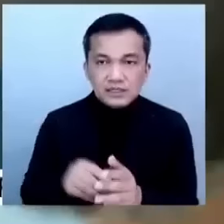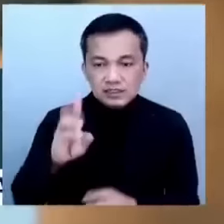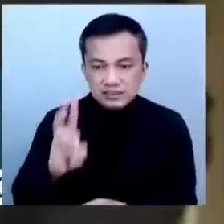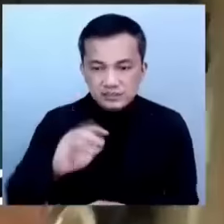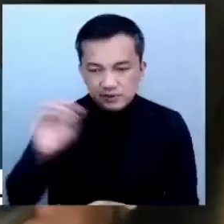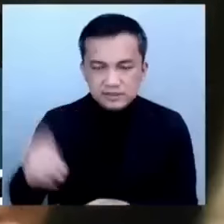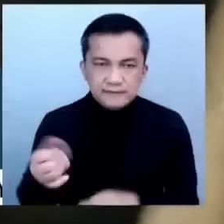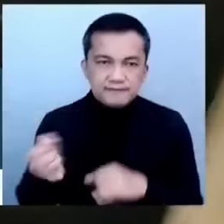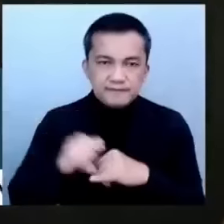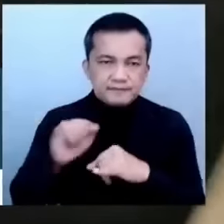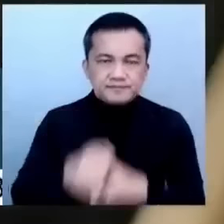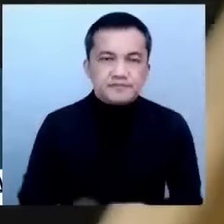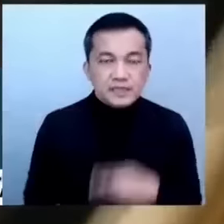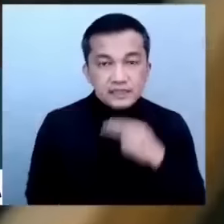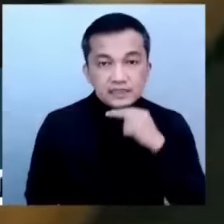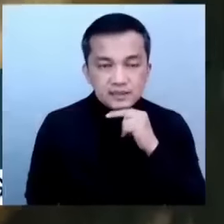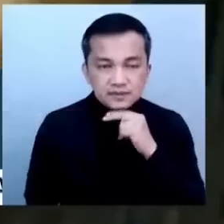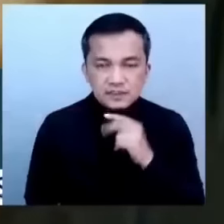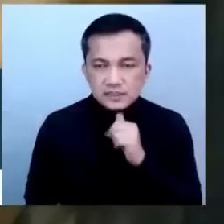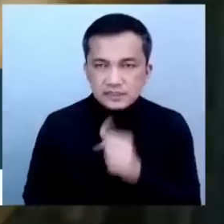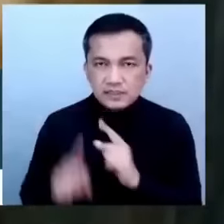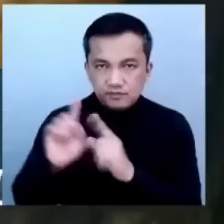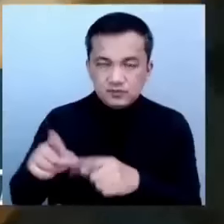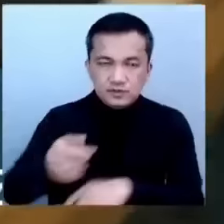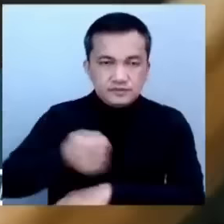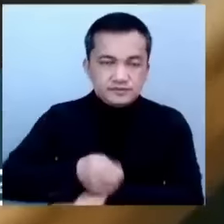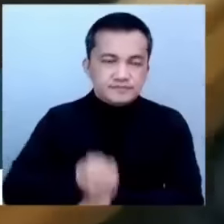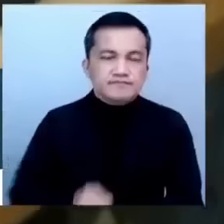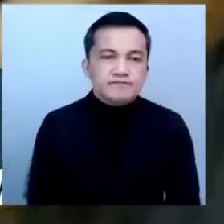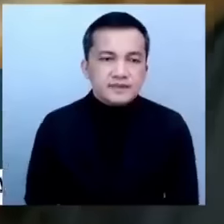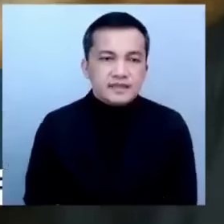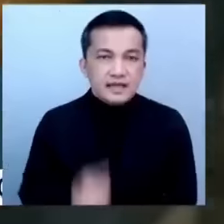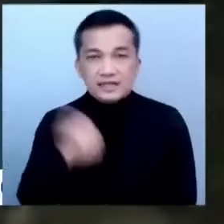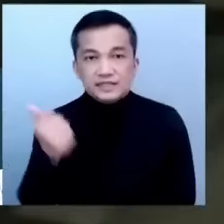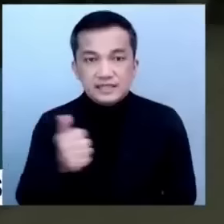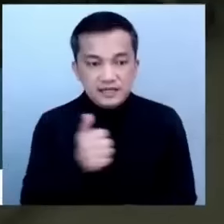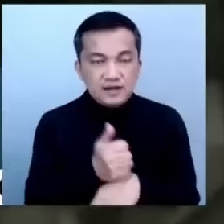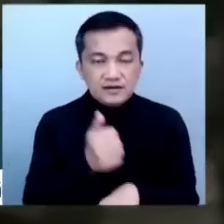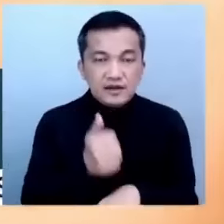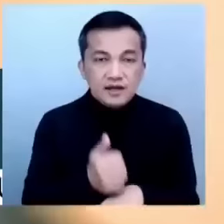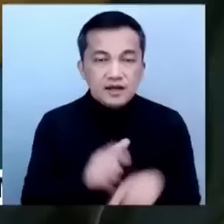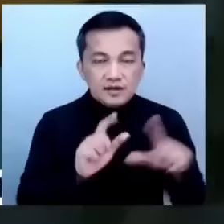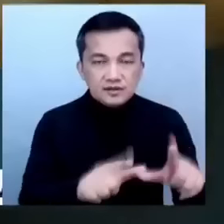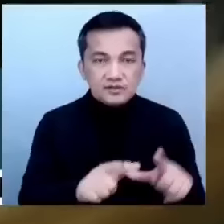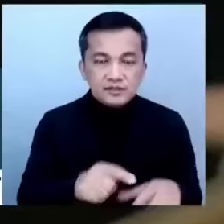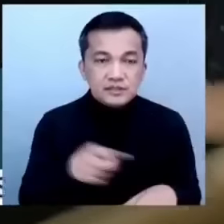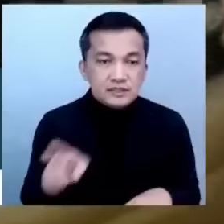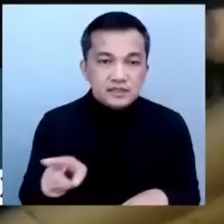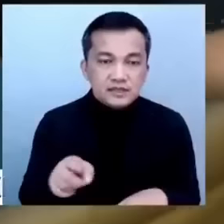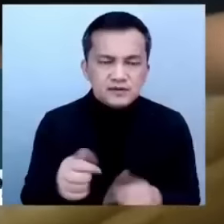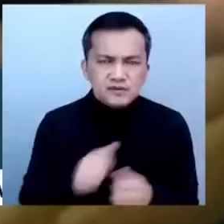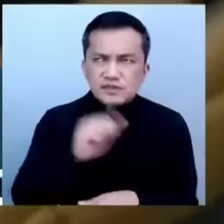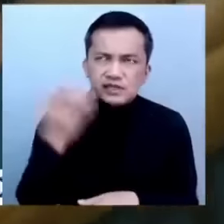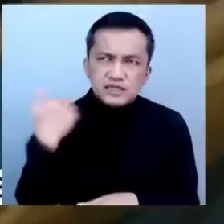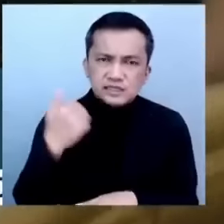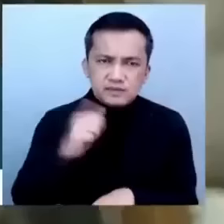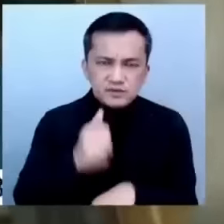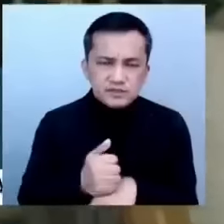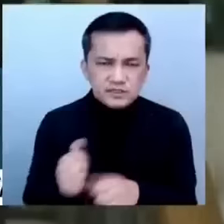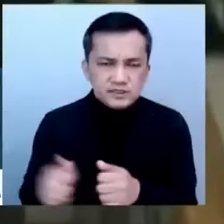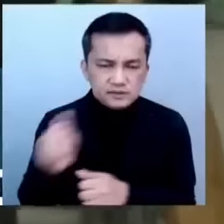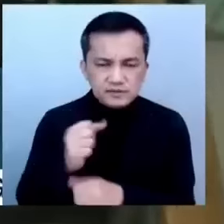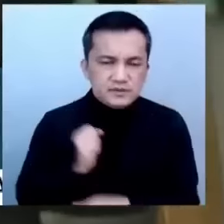interest. Napoles was not present in the hearing. The other co-accused in Estrada's case, his former Deputy Chief of Staff, Pauline Therese